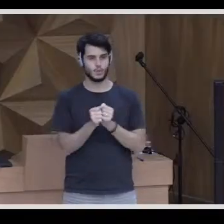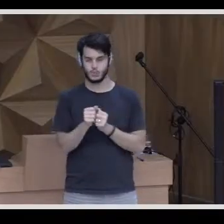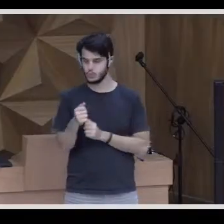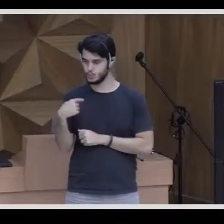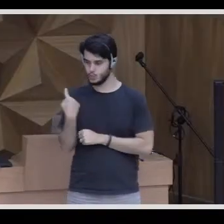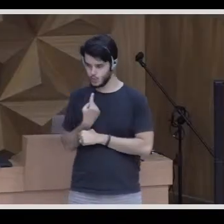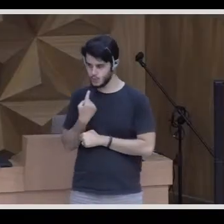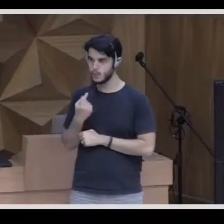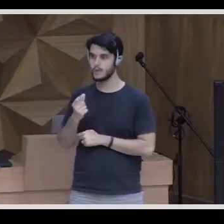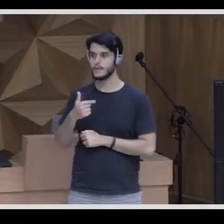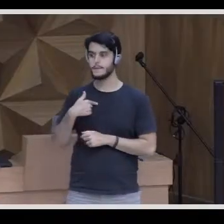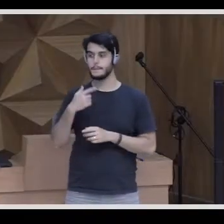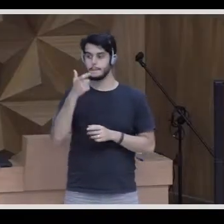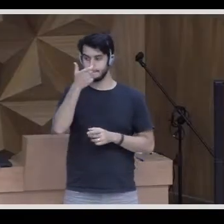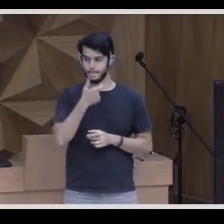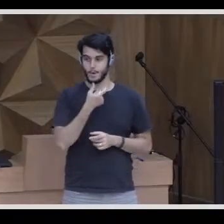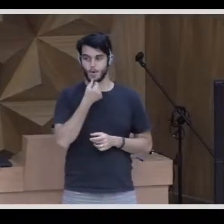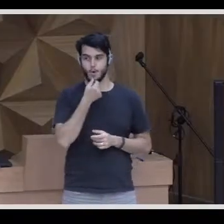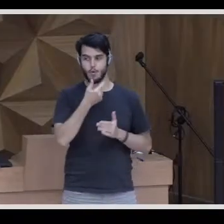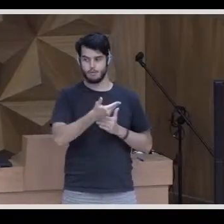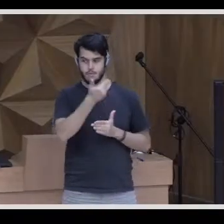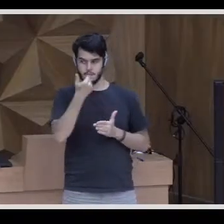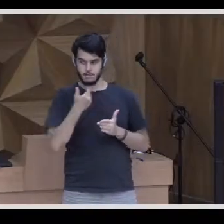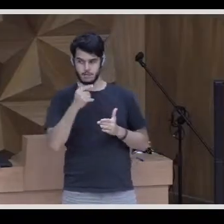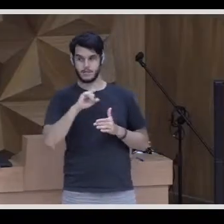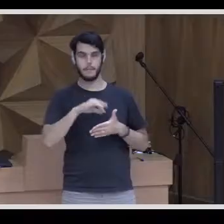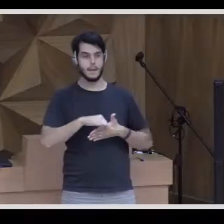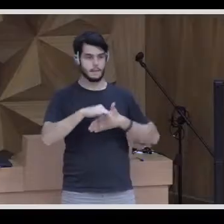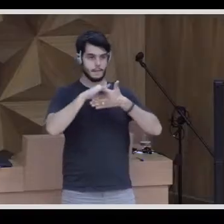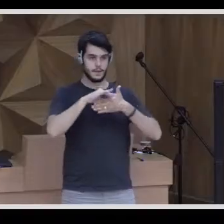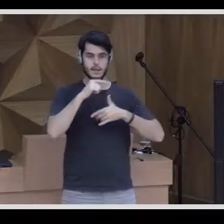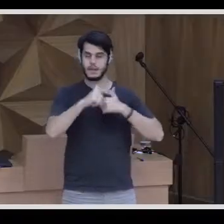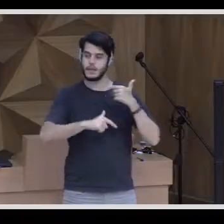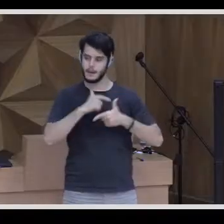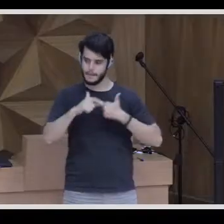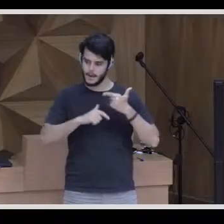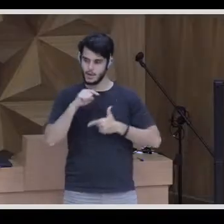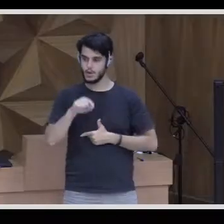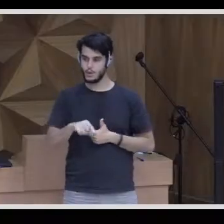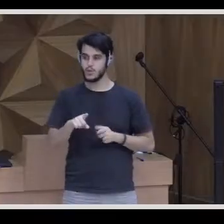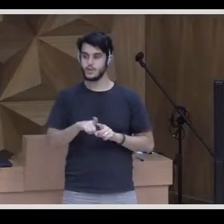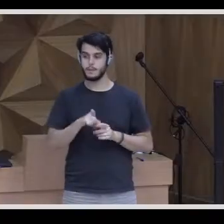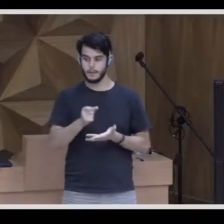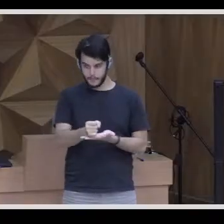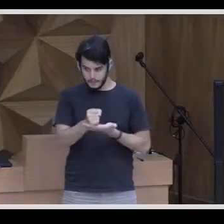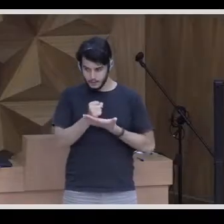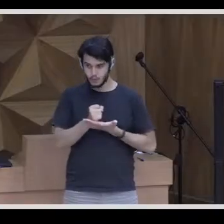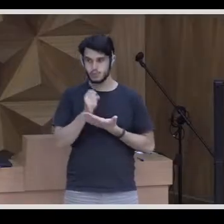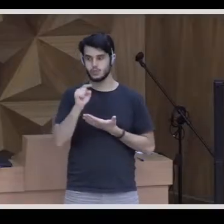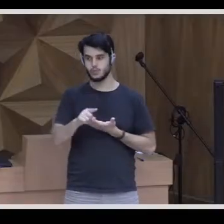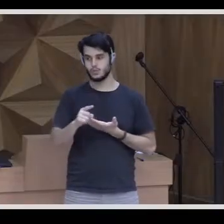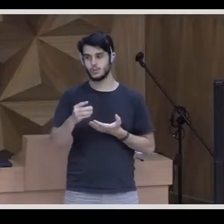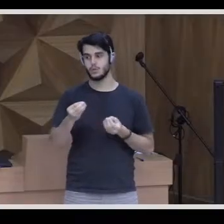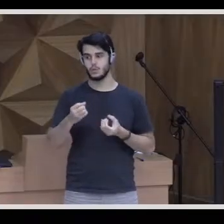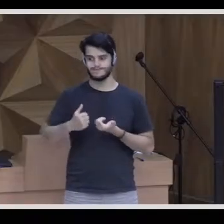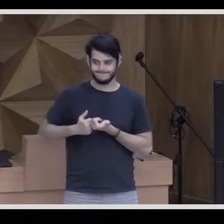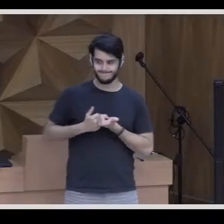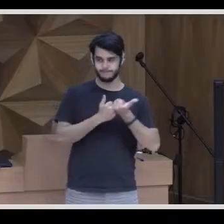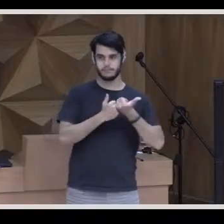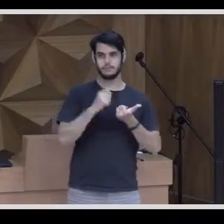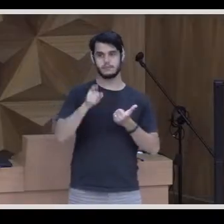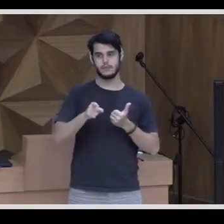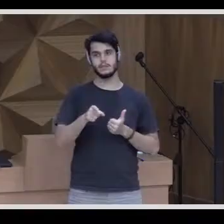kind of representative, who sort of acted as our, if you like, kind of gateway into that world, because he had